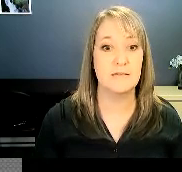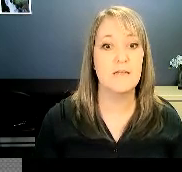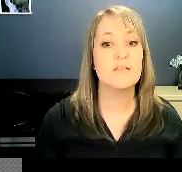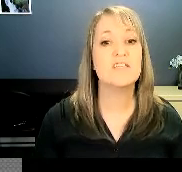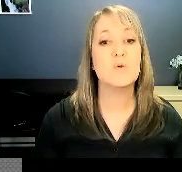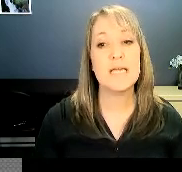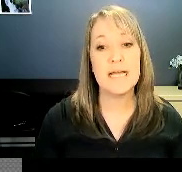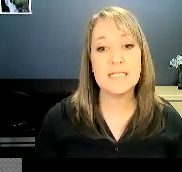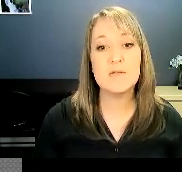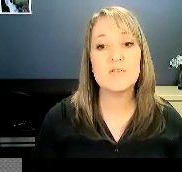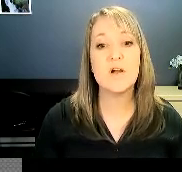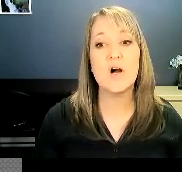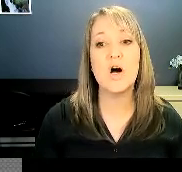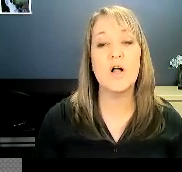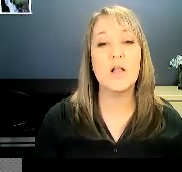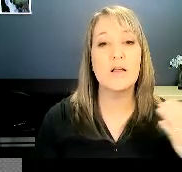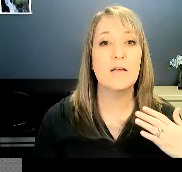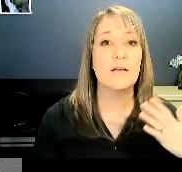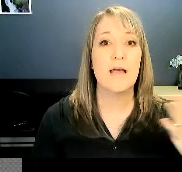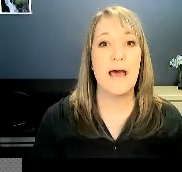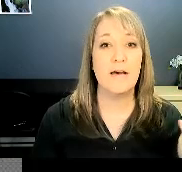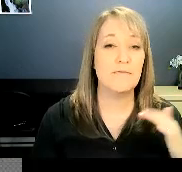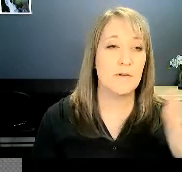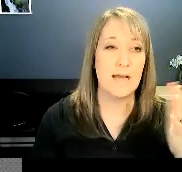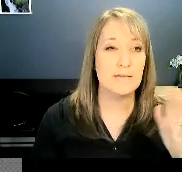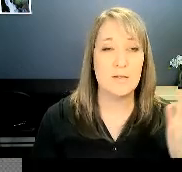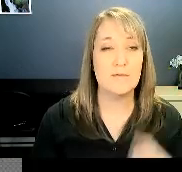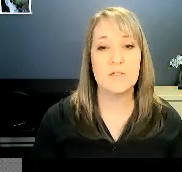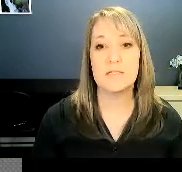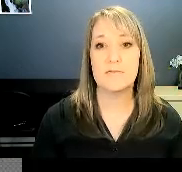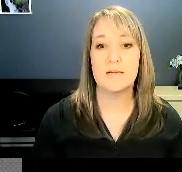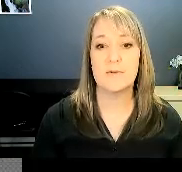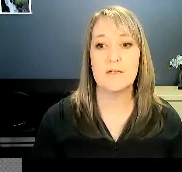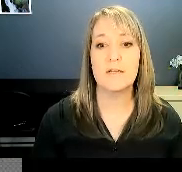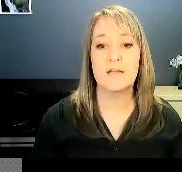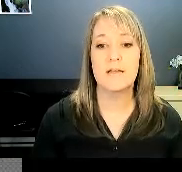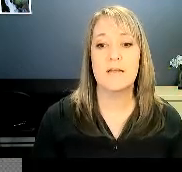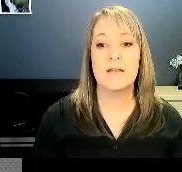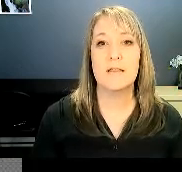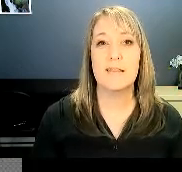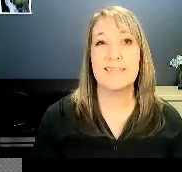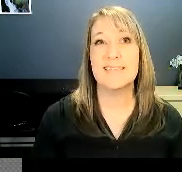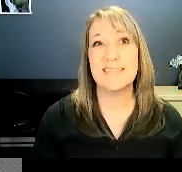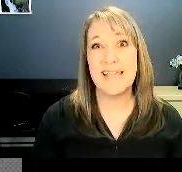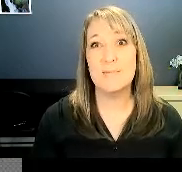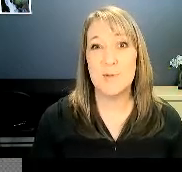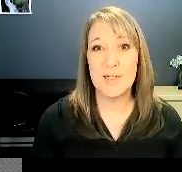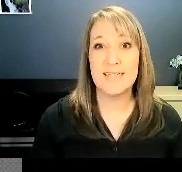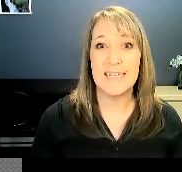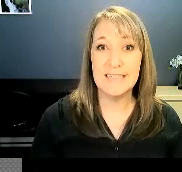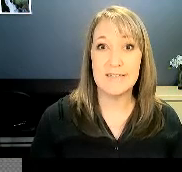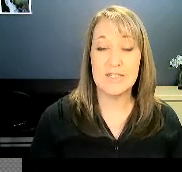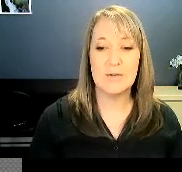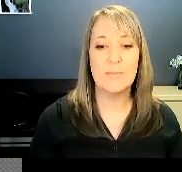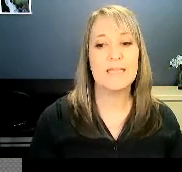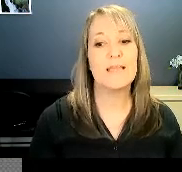class. So yes, those are all have or has, versions of that word. It's the same word